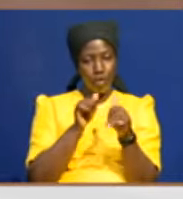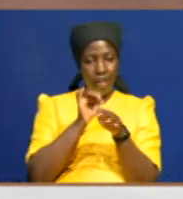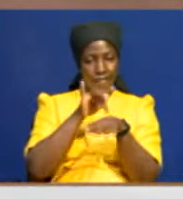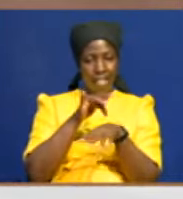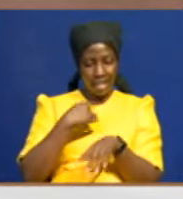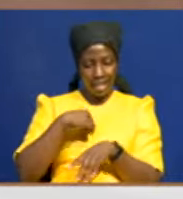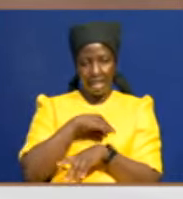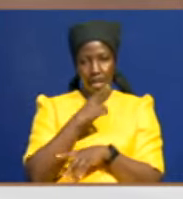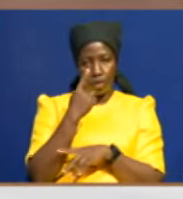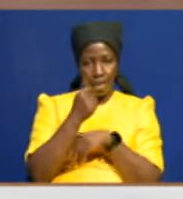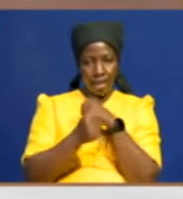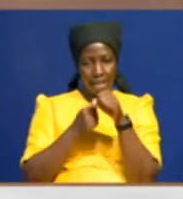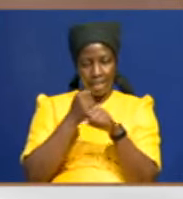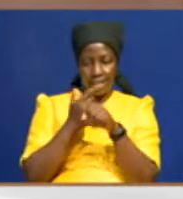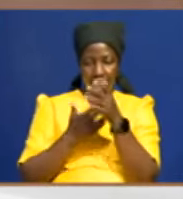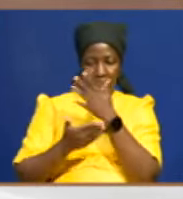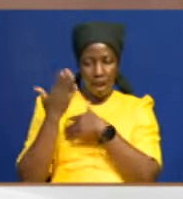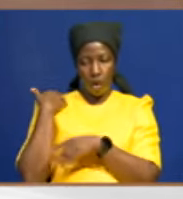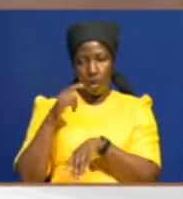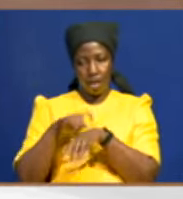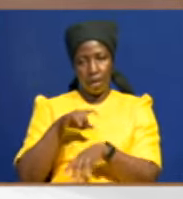when Russia